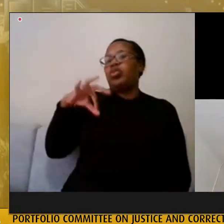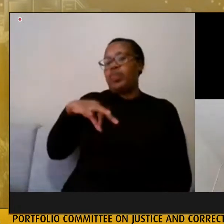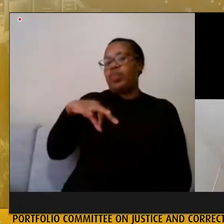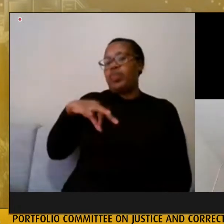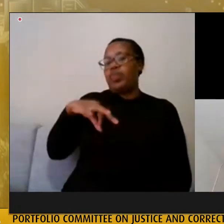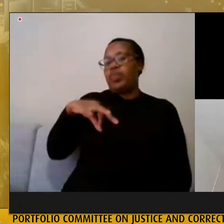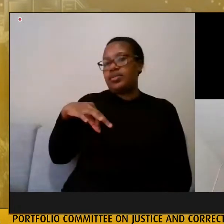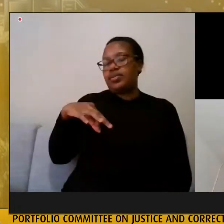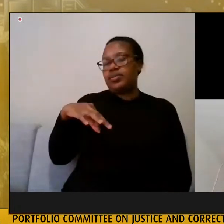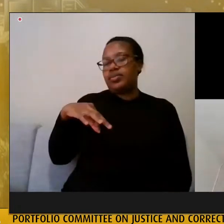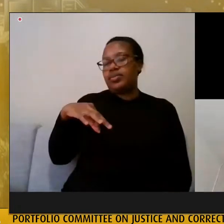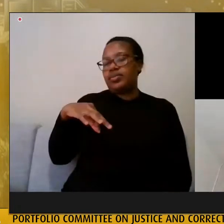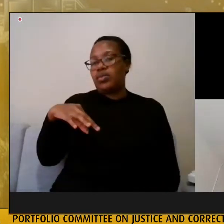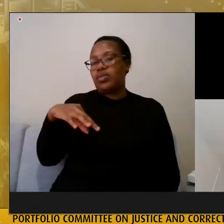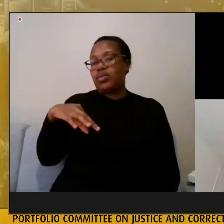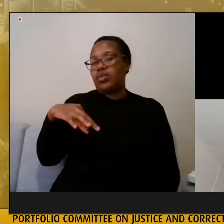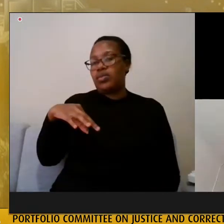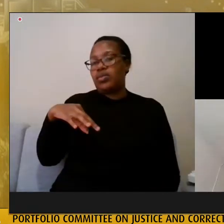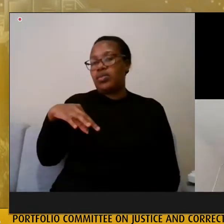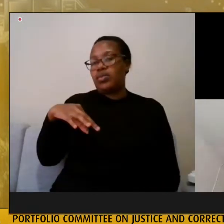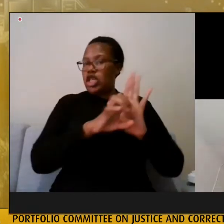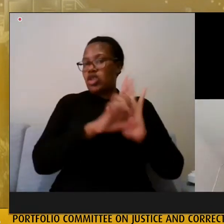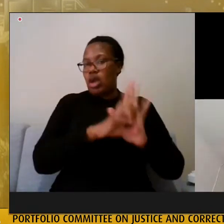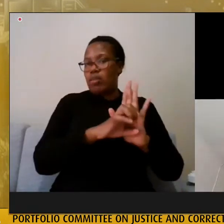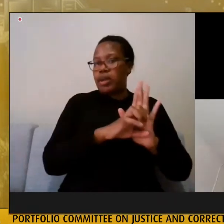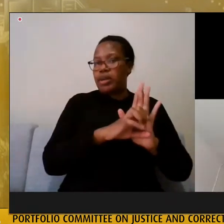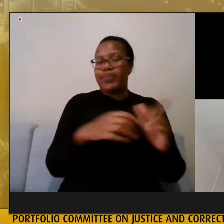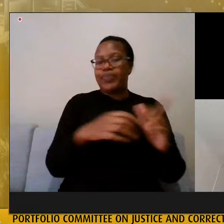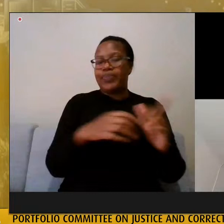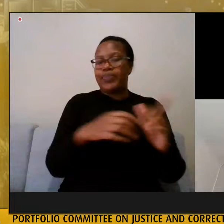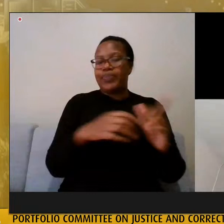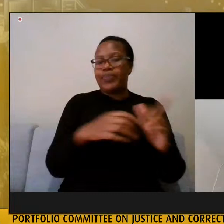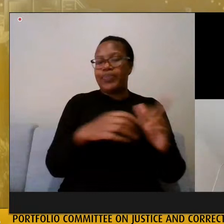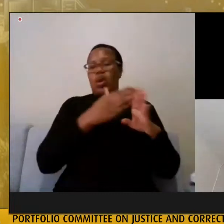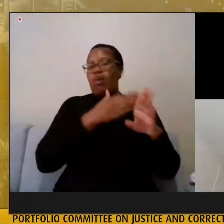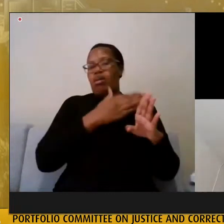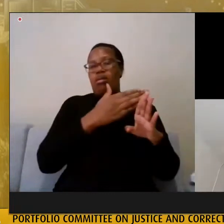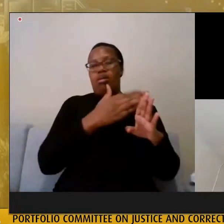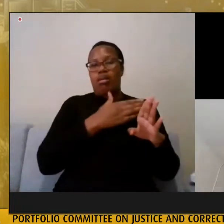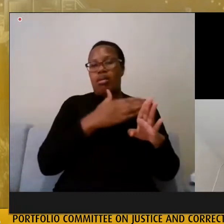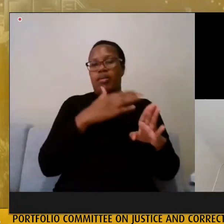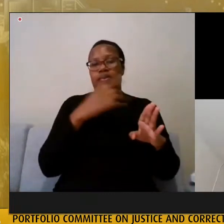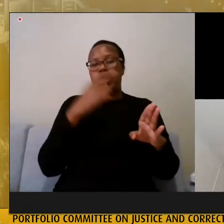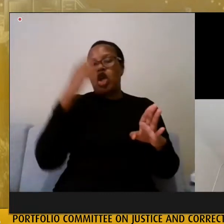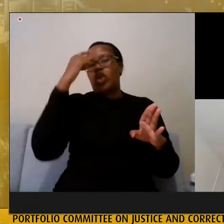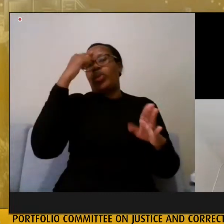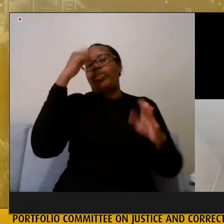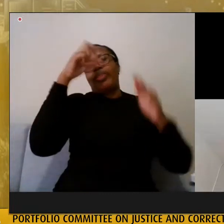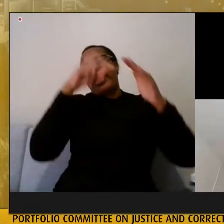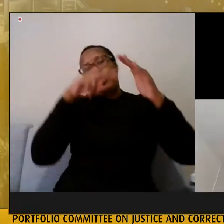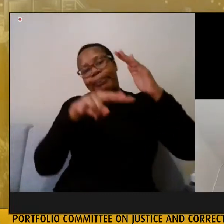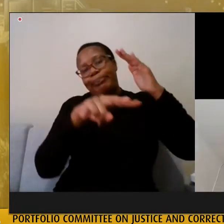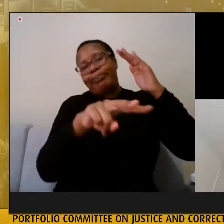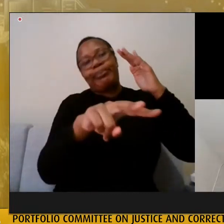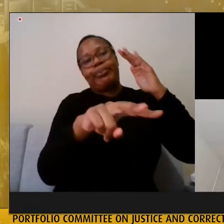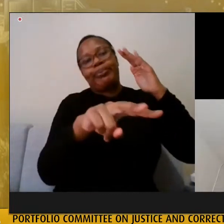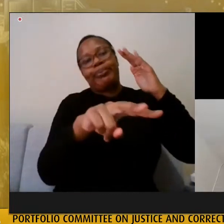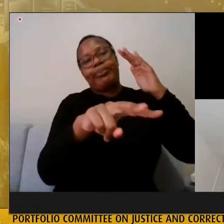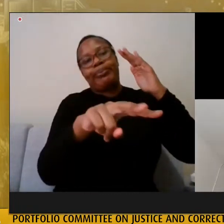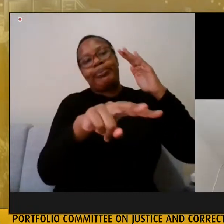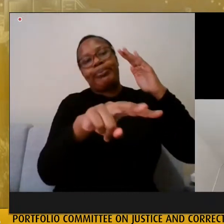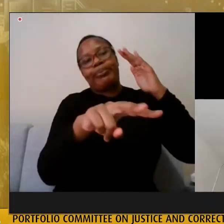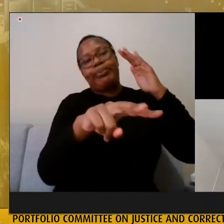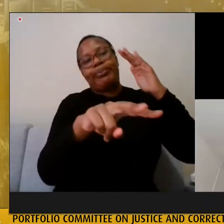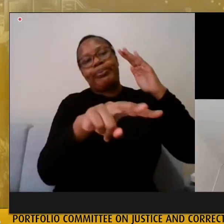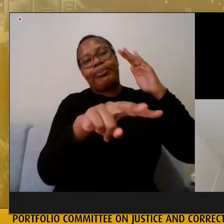in this instance, I think it's premature to think and for the Commission to determine